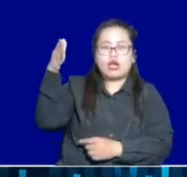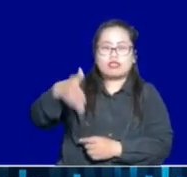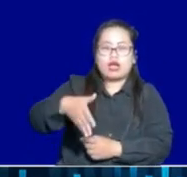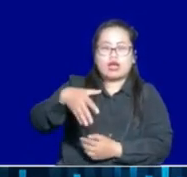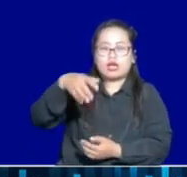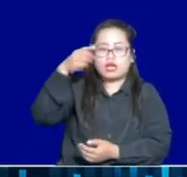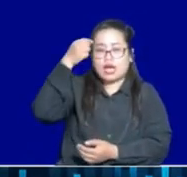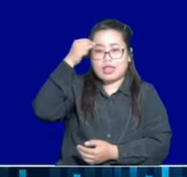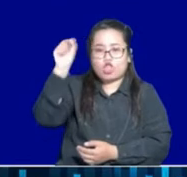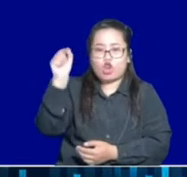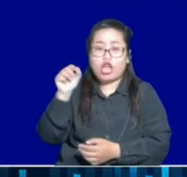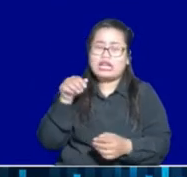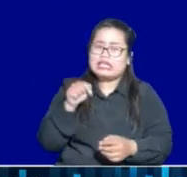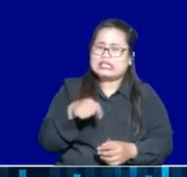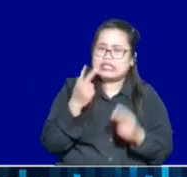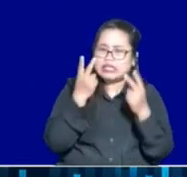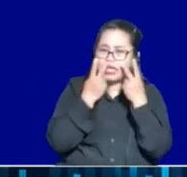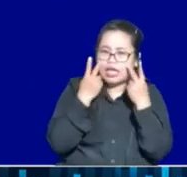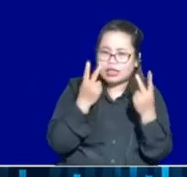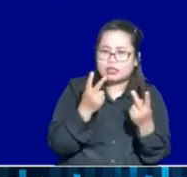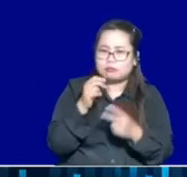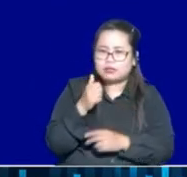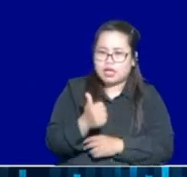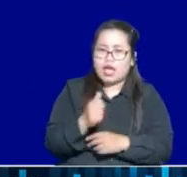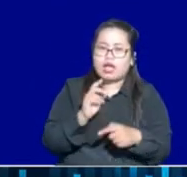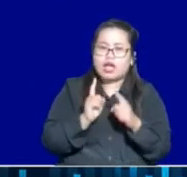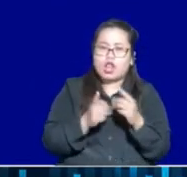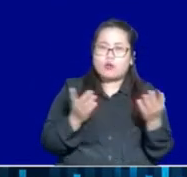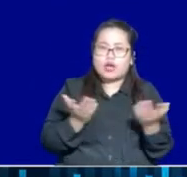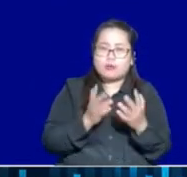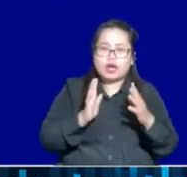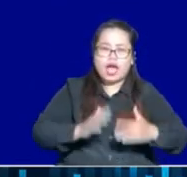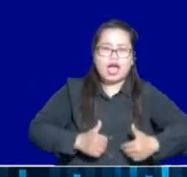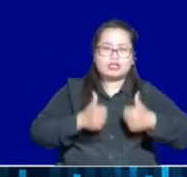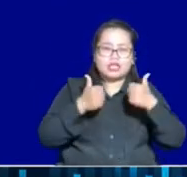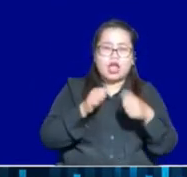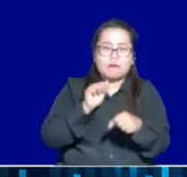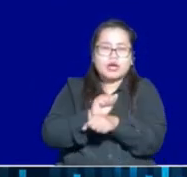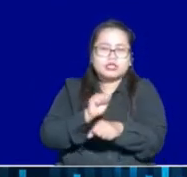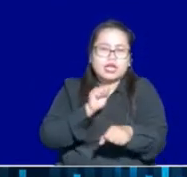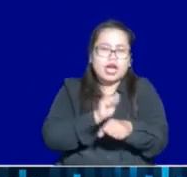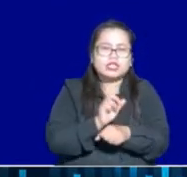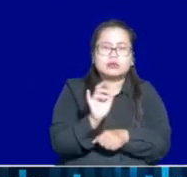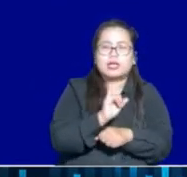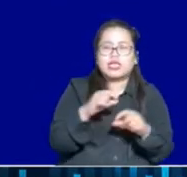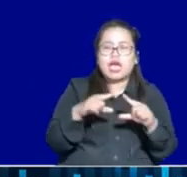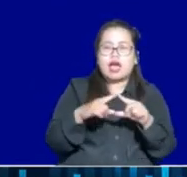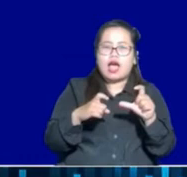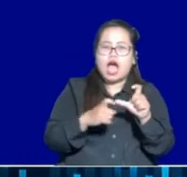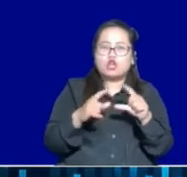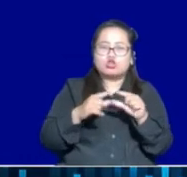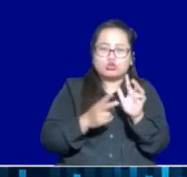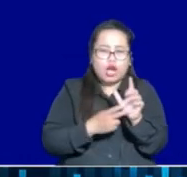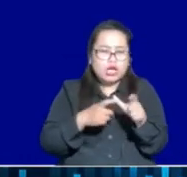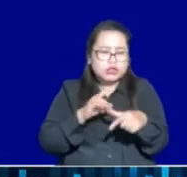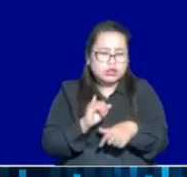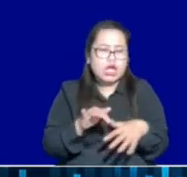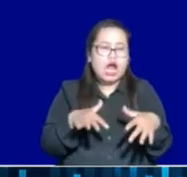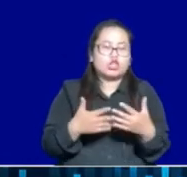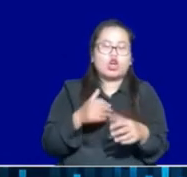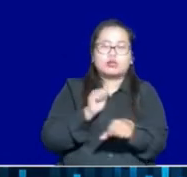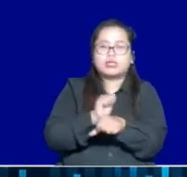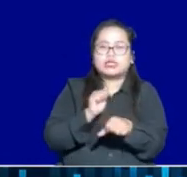publishing, computer system design, legal services, insurance carriers, and so on. These activities are increasingly being able to be